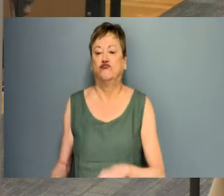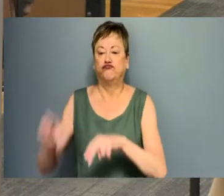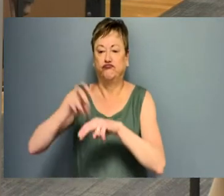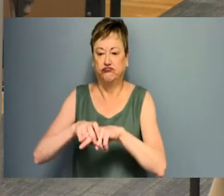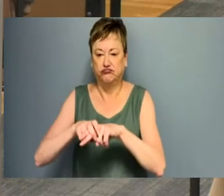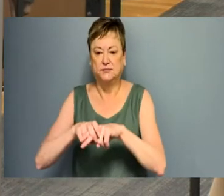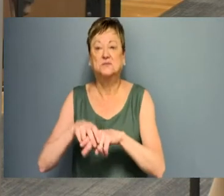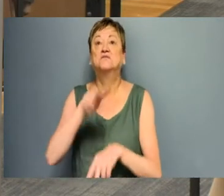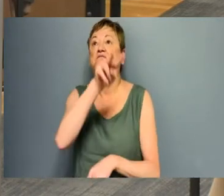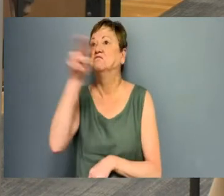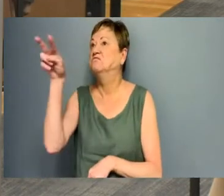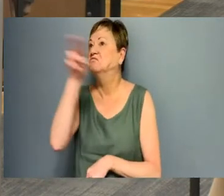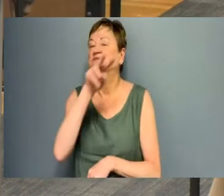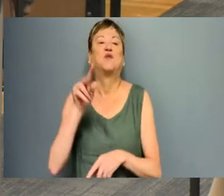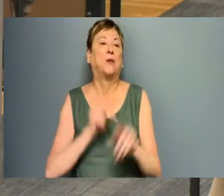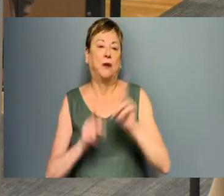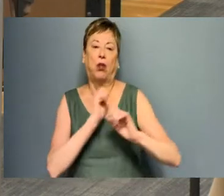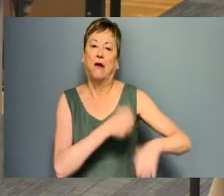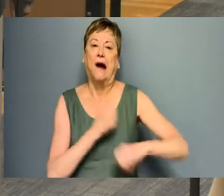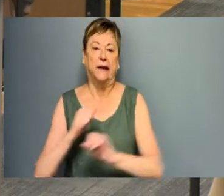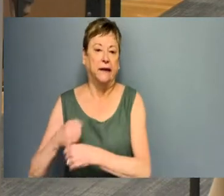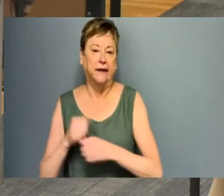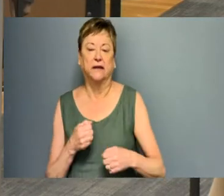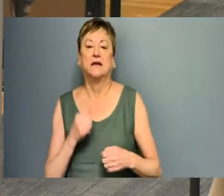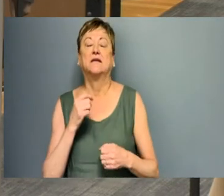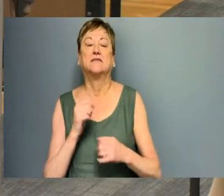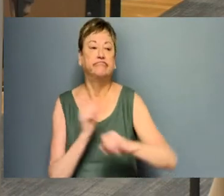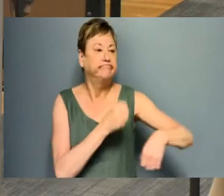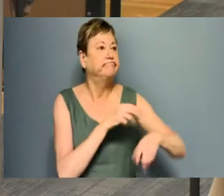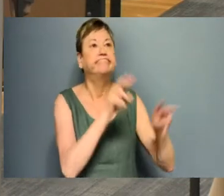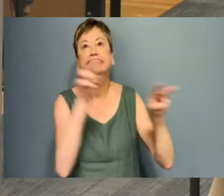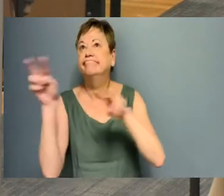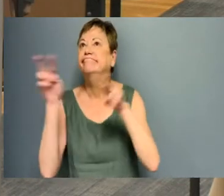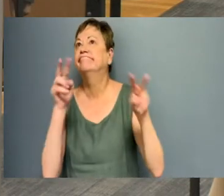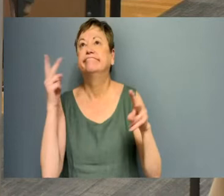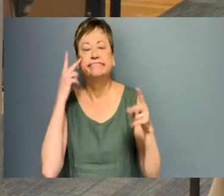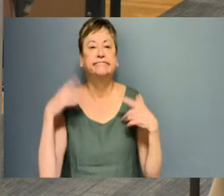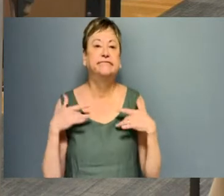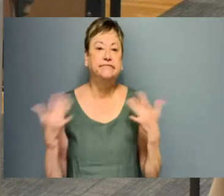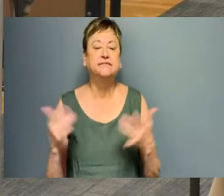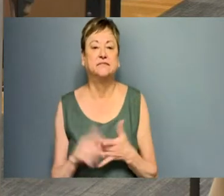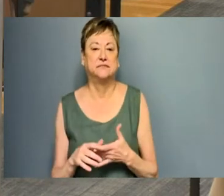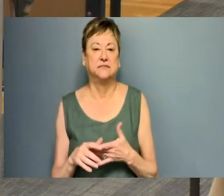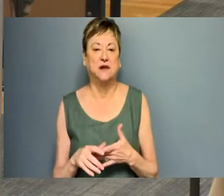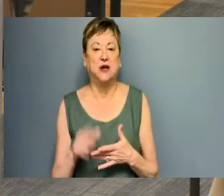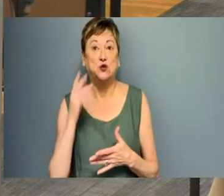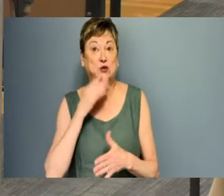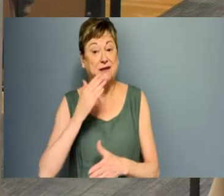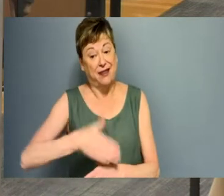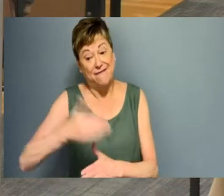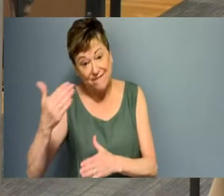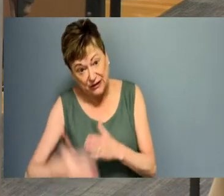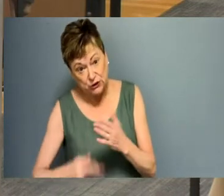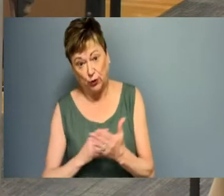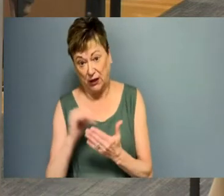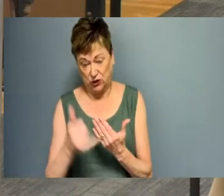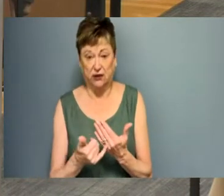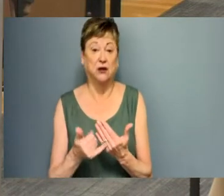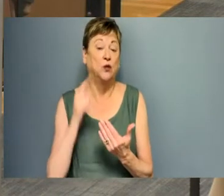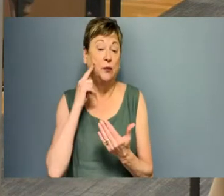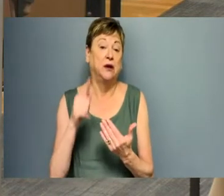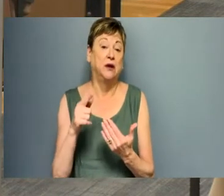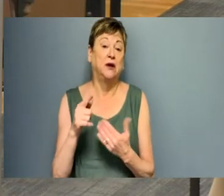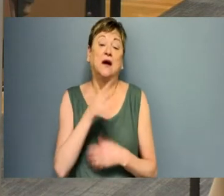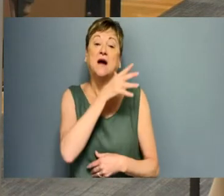kayaks and boats. So there will be a place to paddle around and see what's going on. And you'll see the end will be marked by the farmer planting